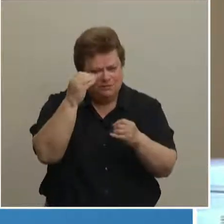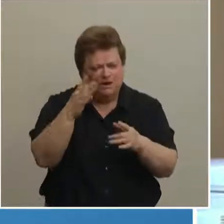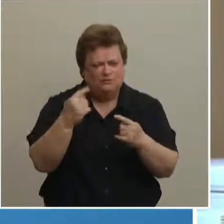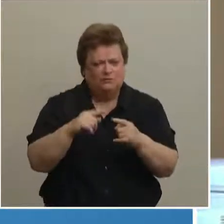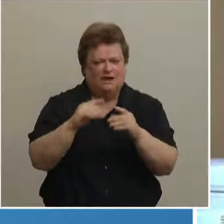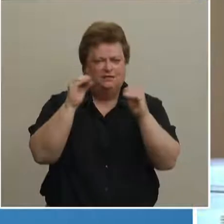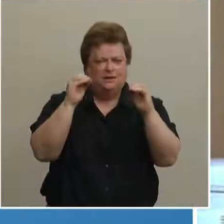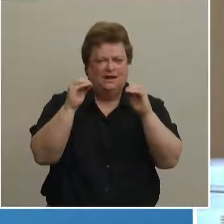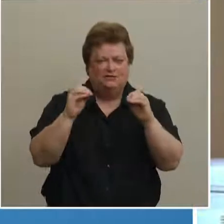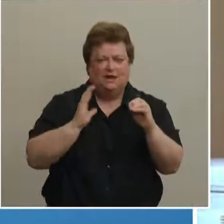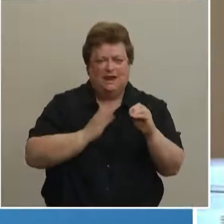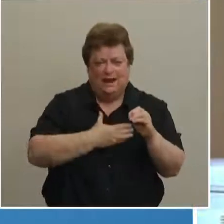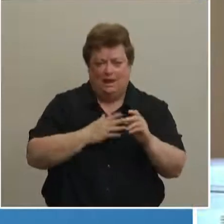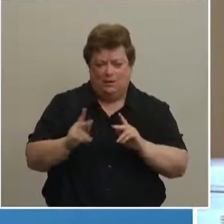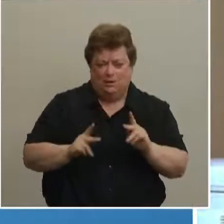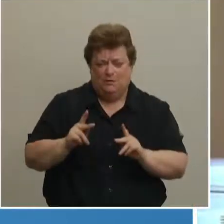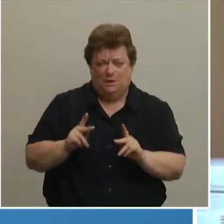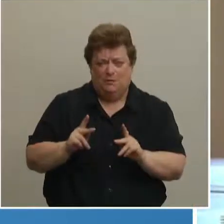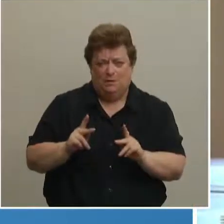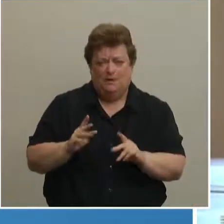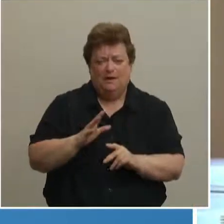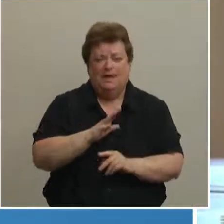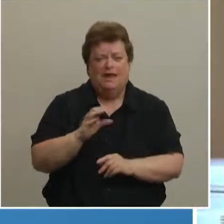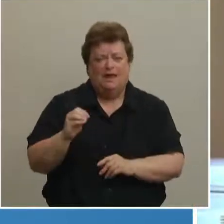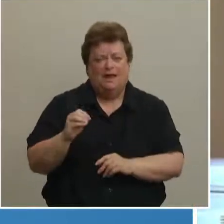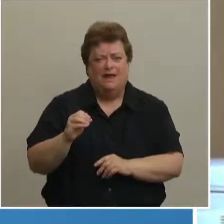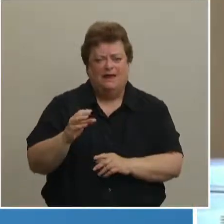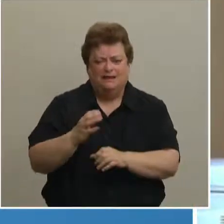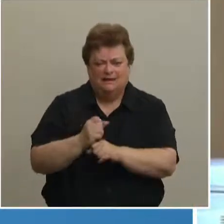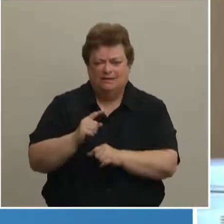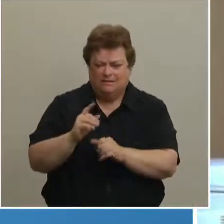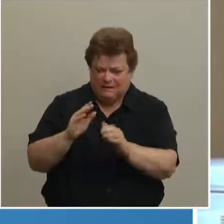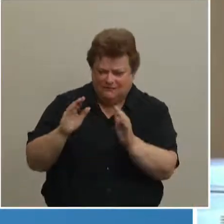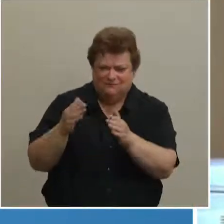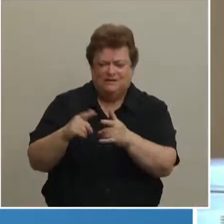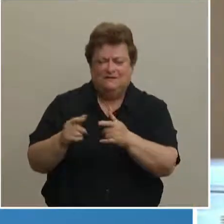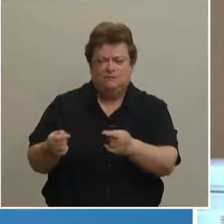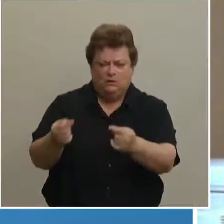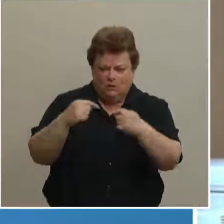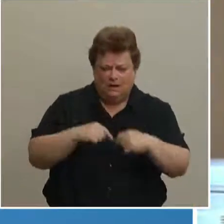our clientele and get them to come to the vaccine